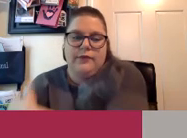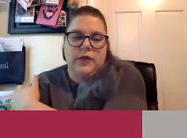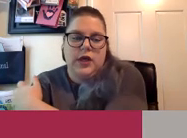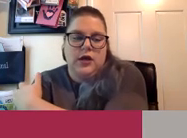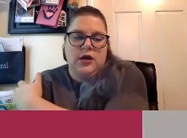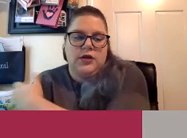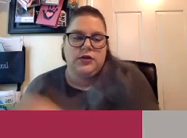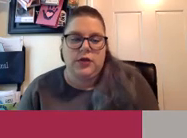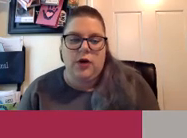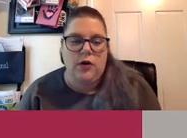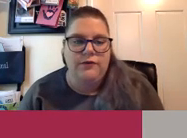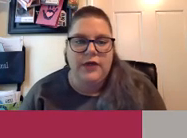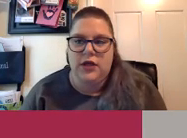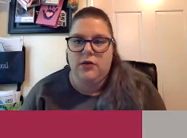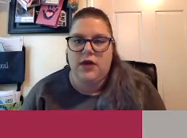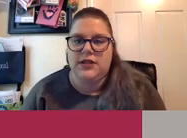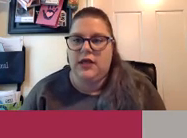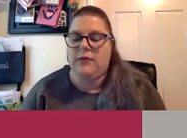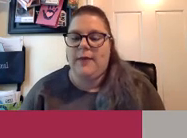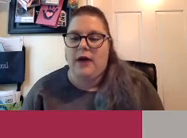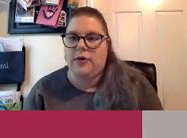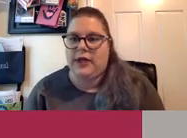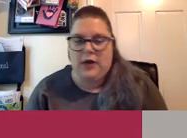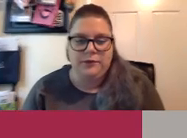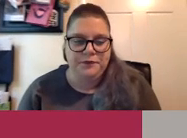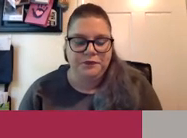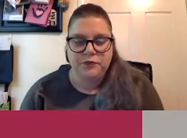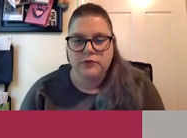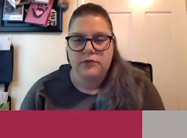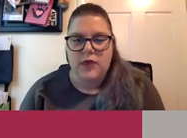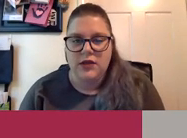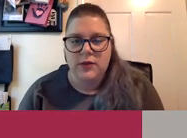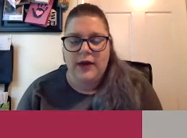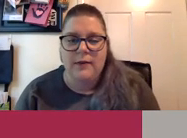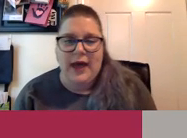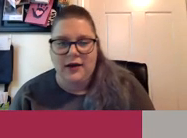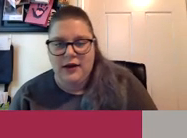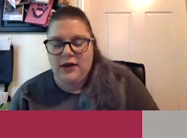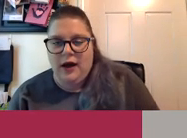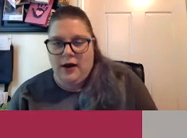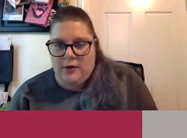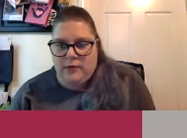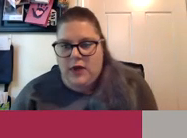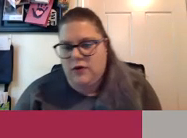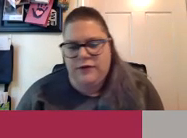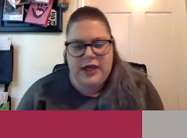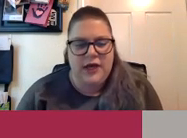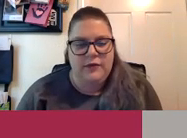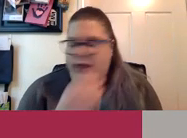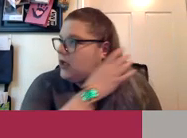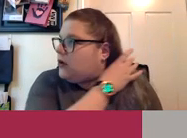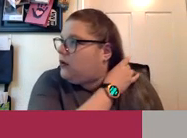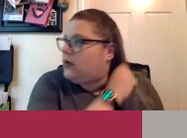Okay. So hopefully you are seeing my PowerPoint now. So welcome back.